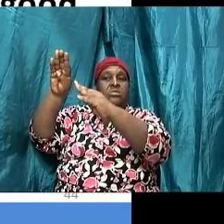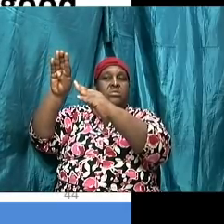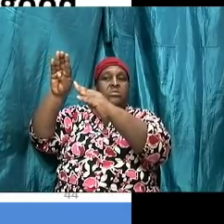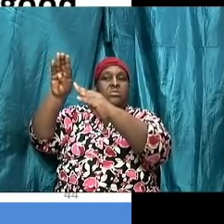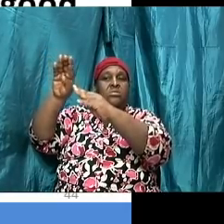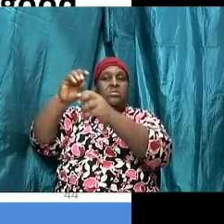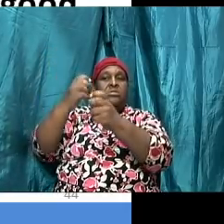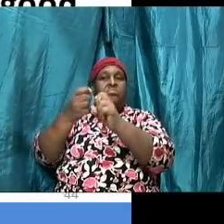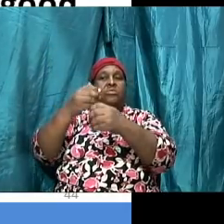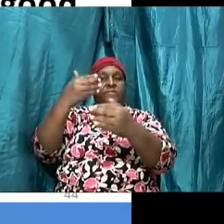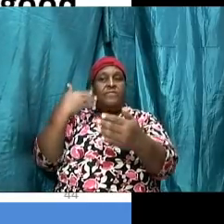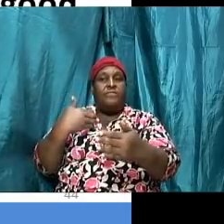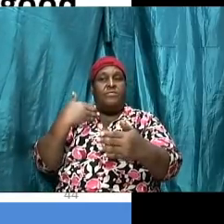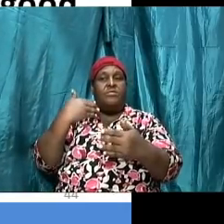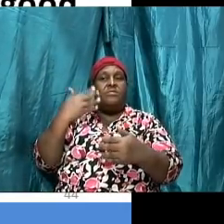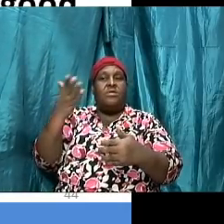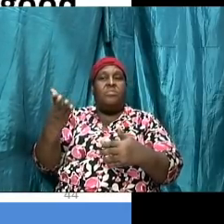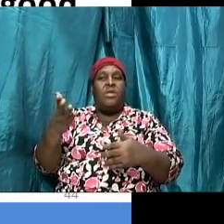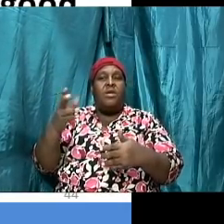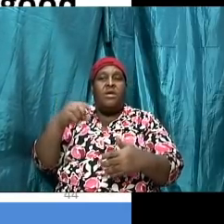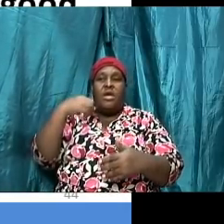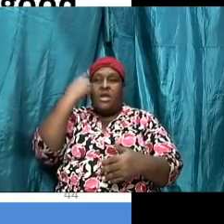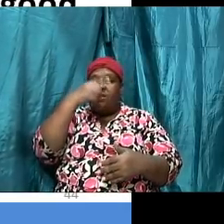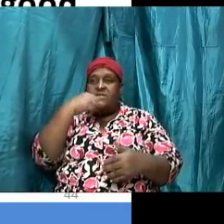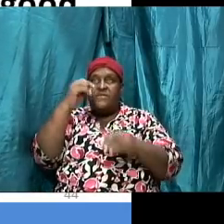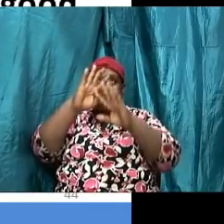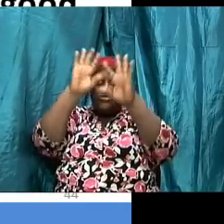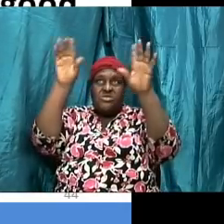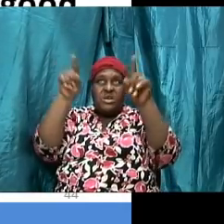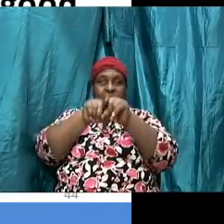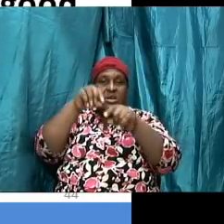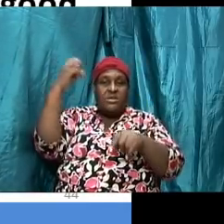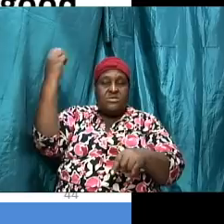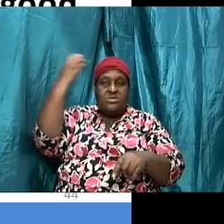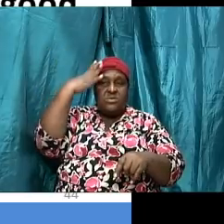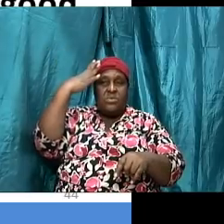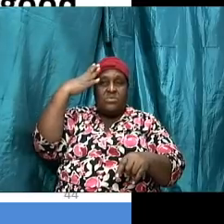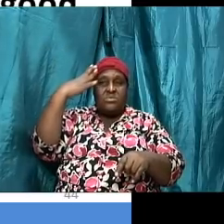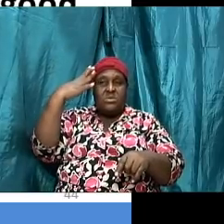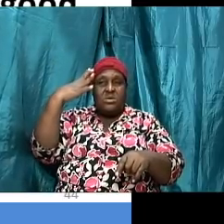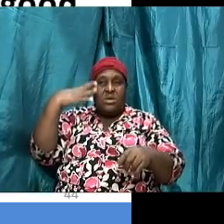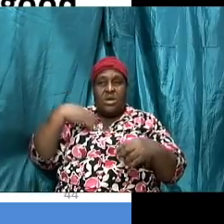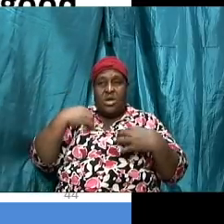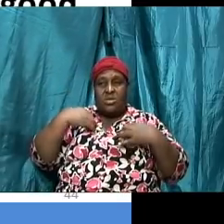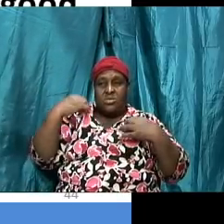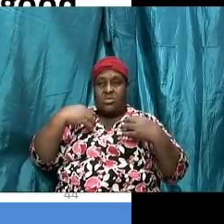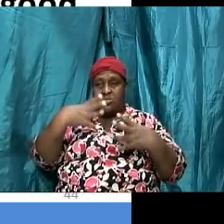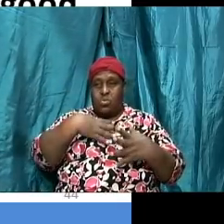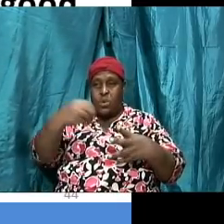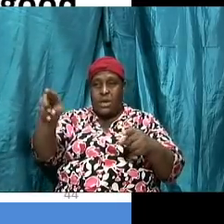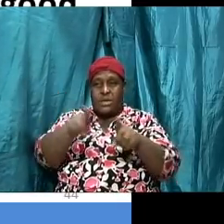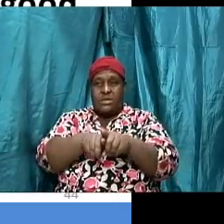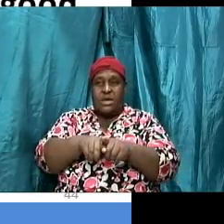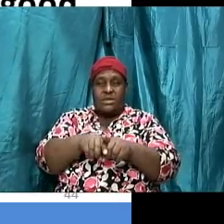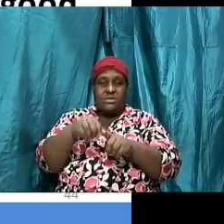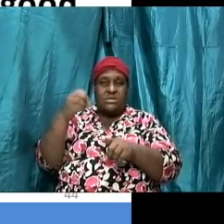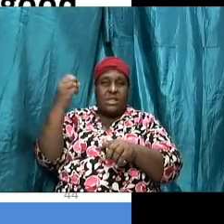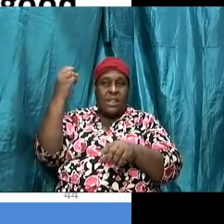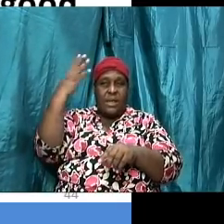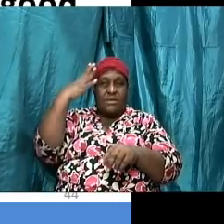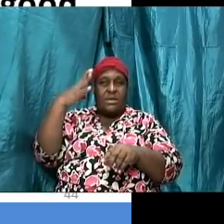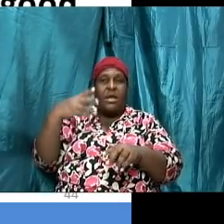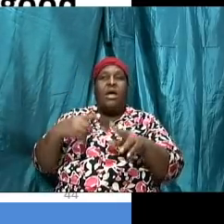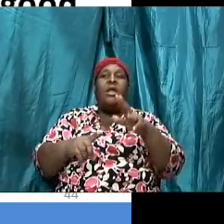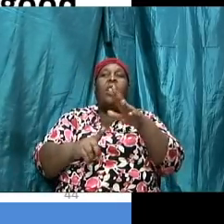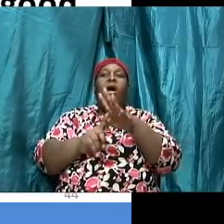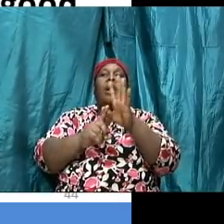them, and his face did shine as the sun, and his raiment was white as the light. And behold, there appeared